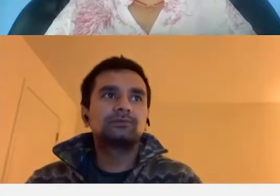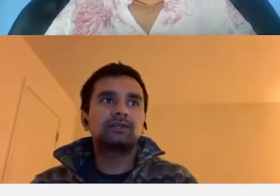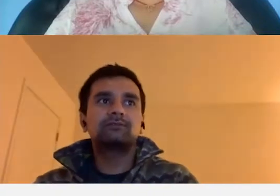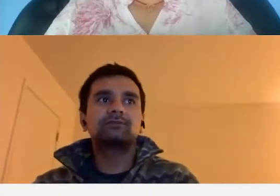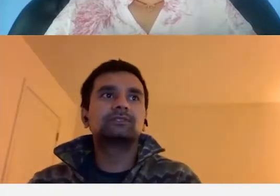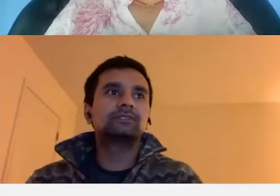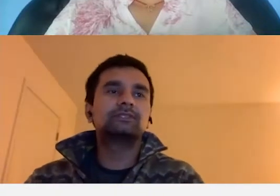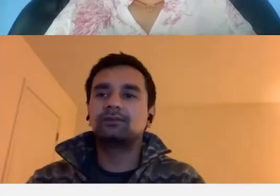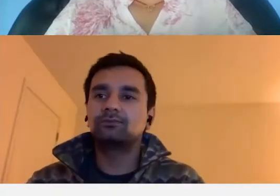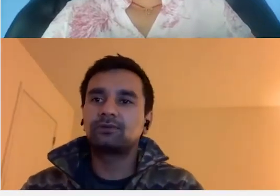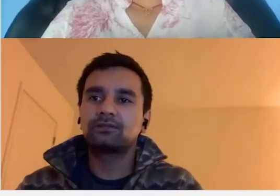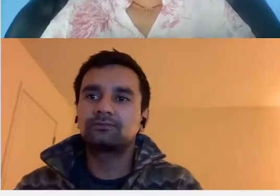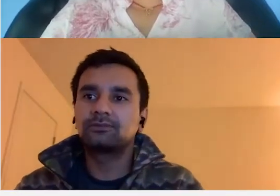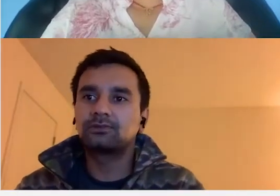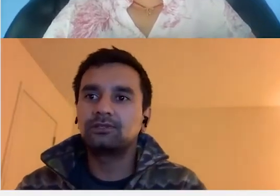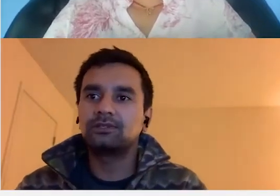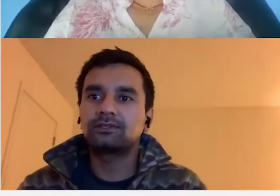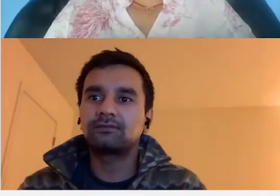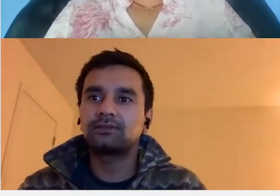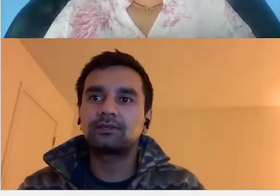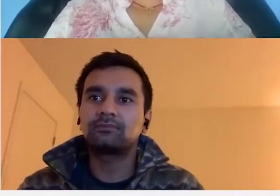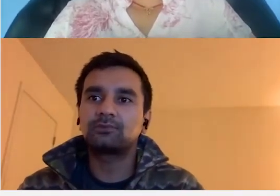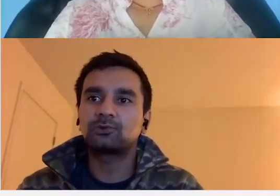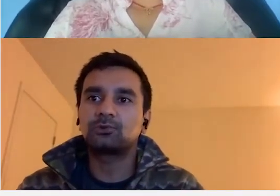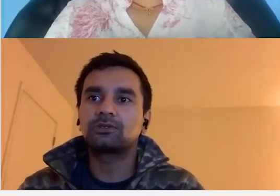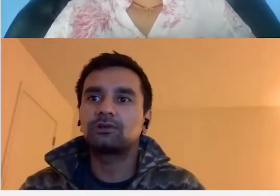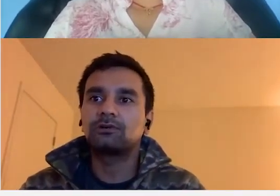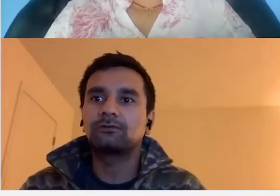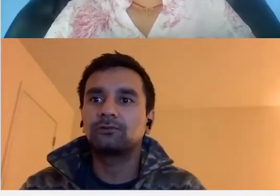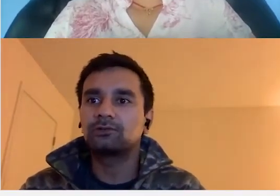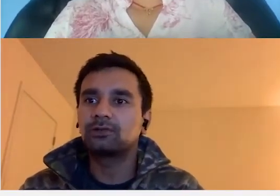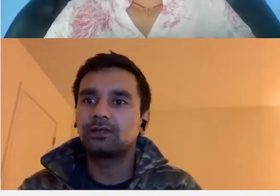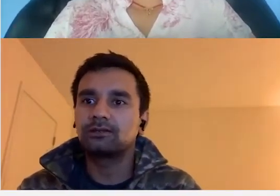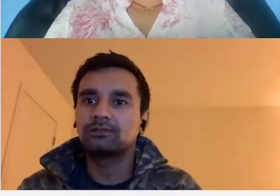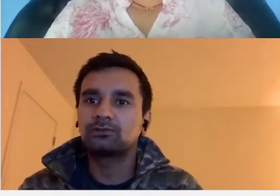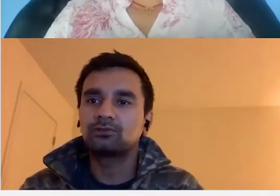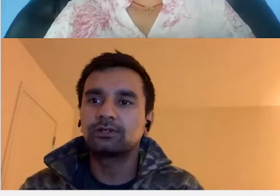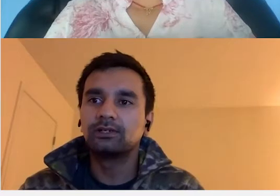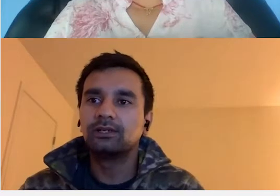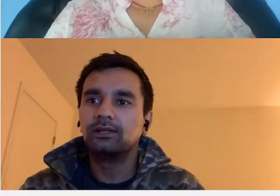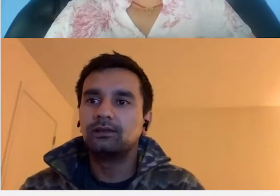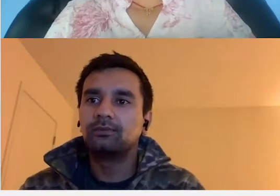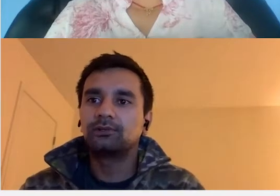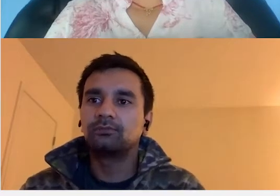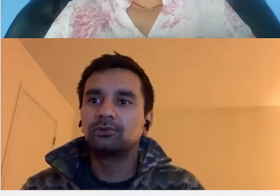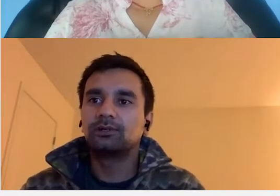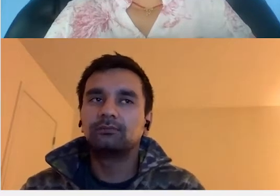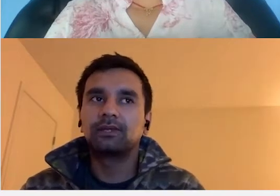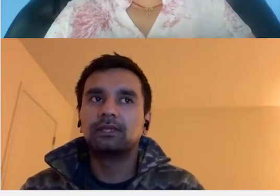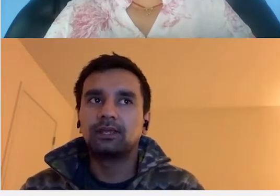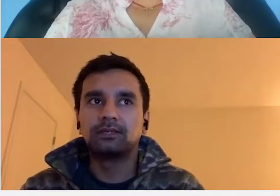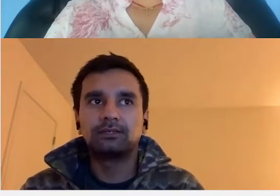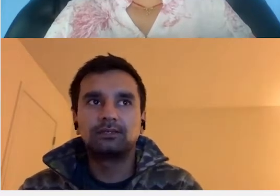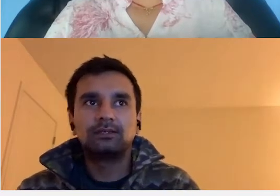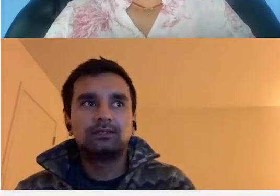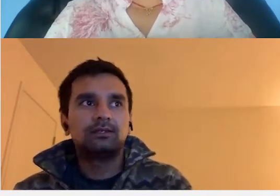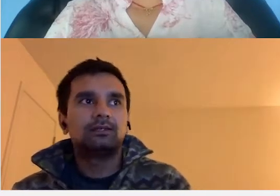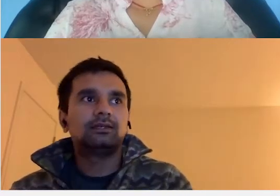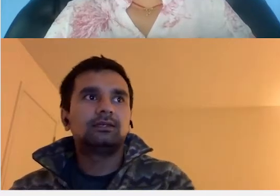Good afternoon, everyone, and welcome to the seventh episode of Virtual Heritage Tour, Bhaktapur by